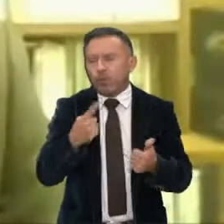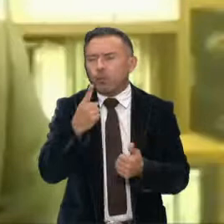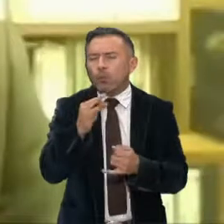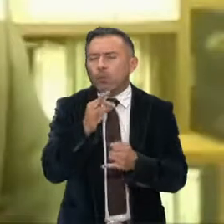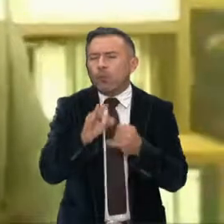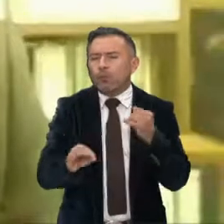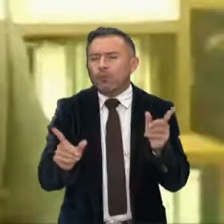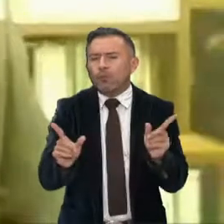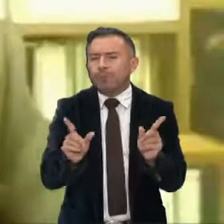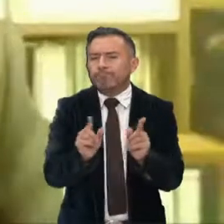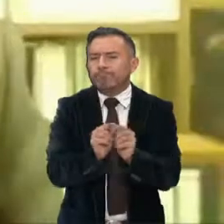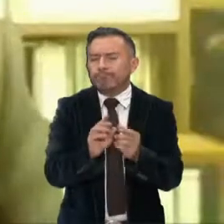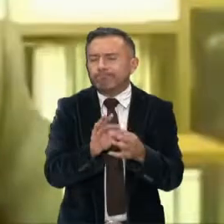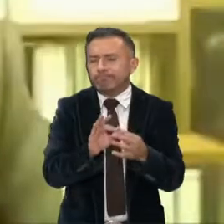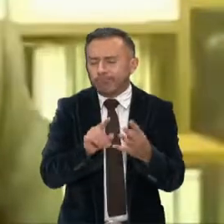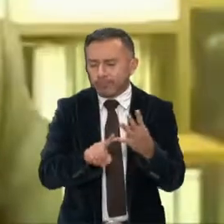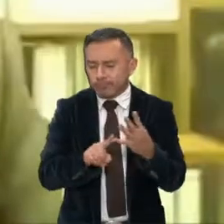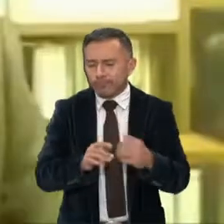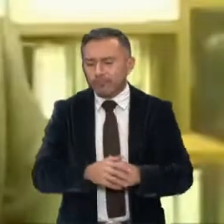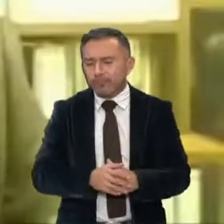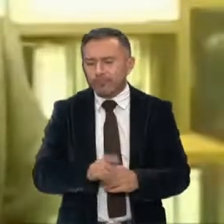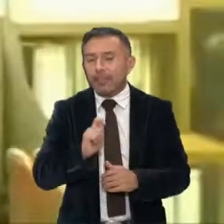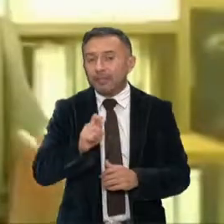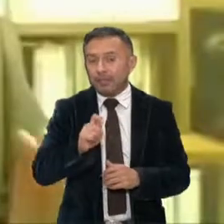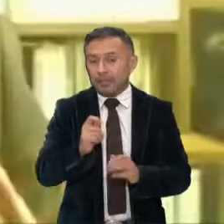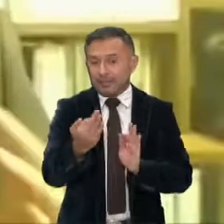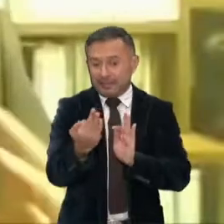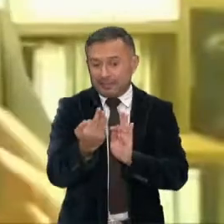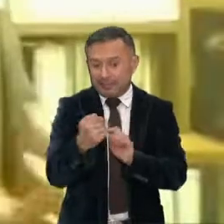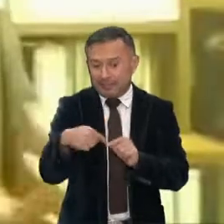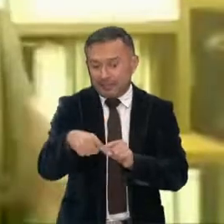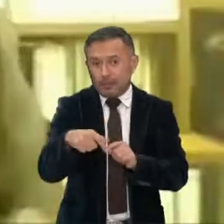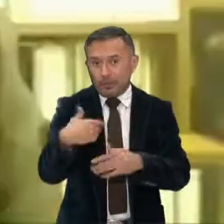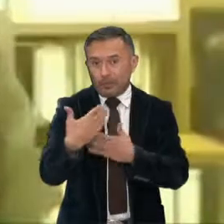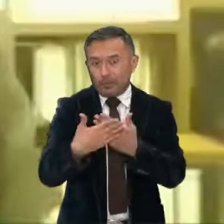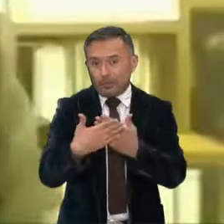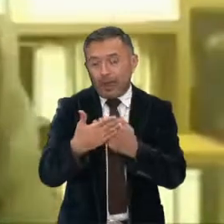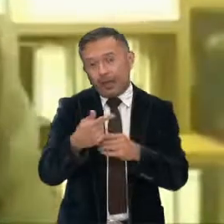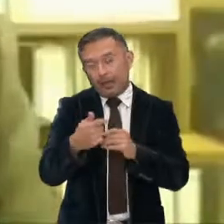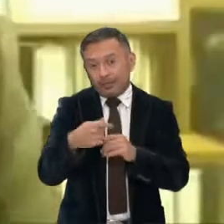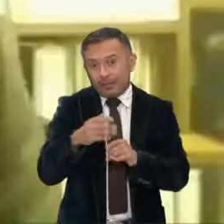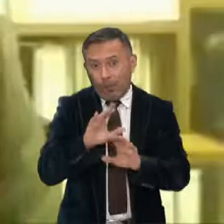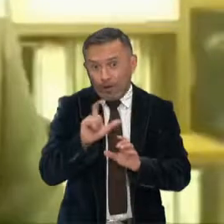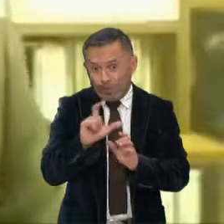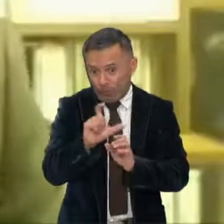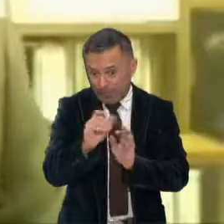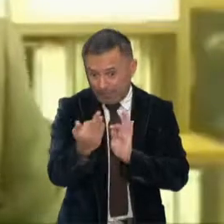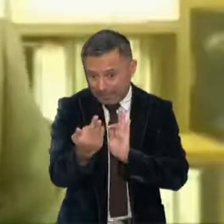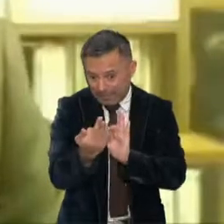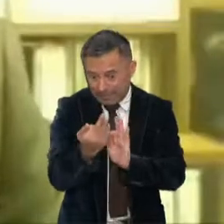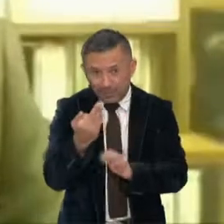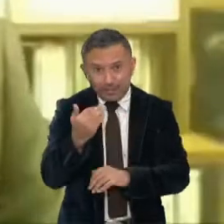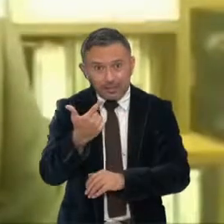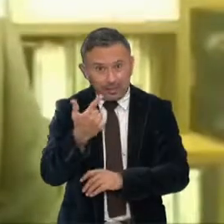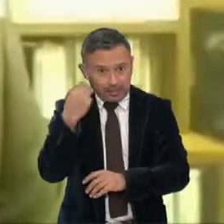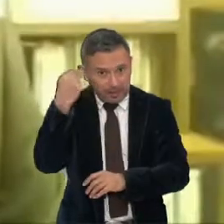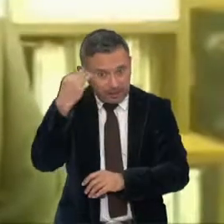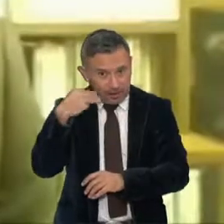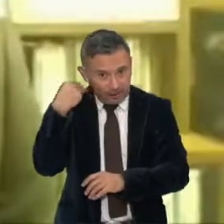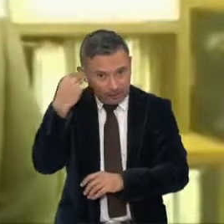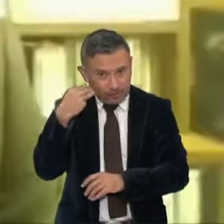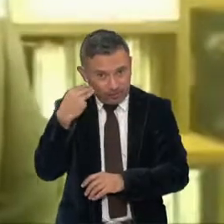conclude with the perspective that we have for the March the 7th. Bolivia has lived